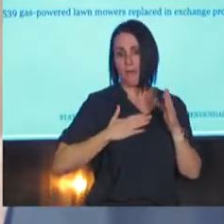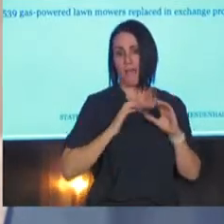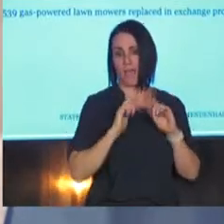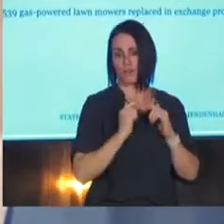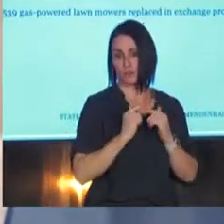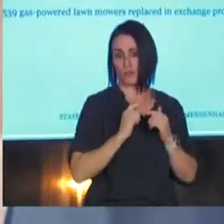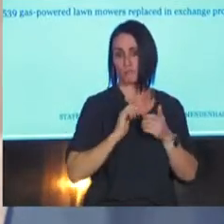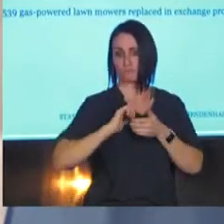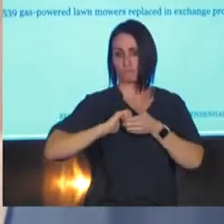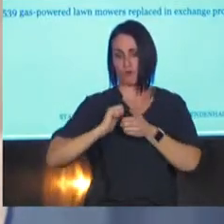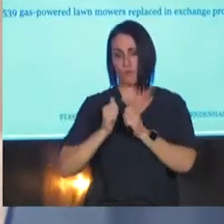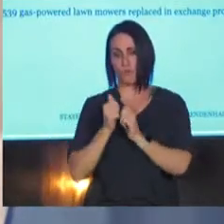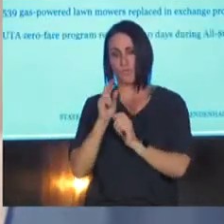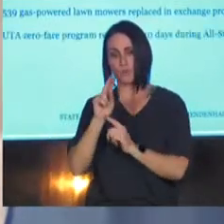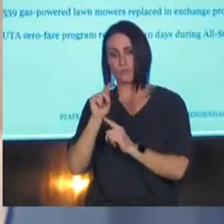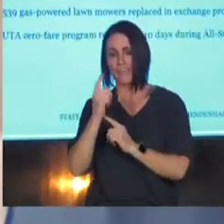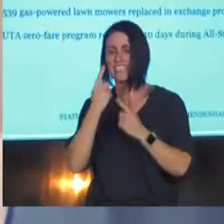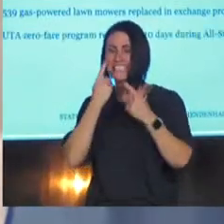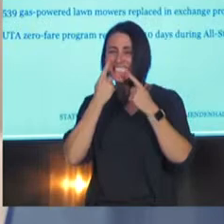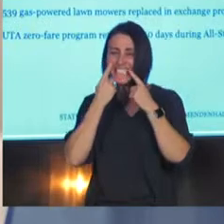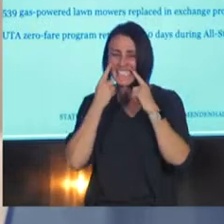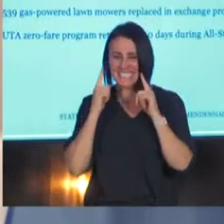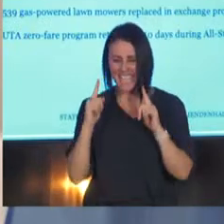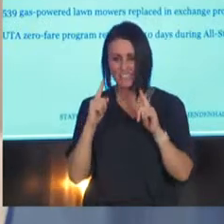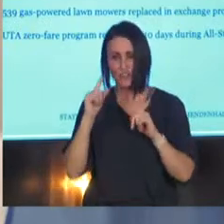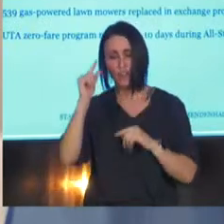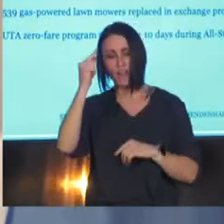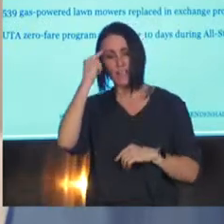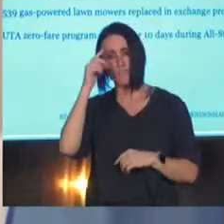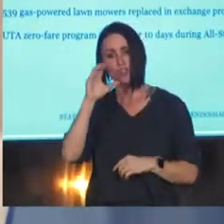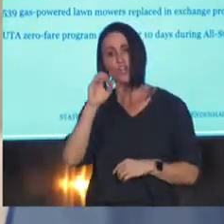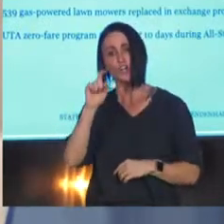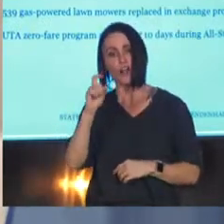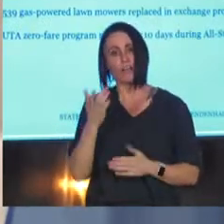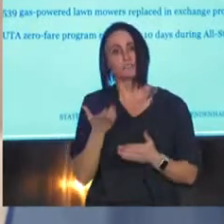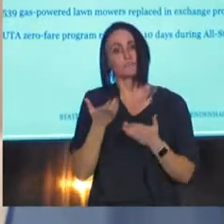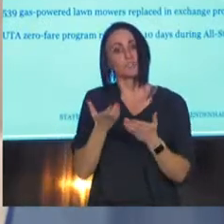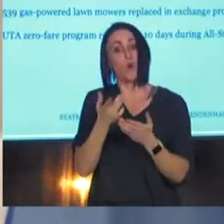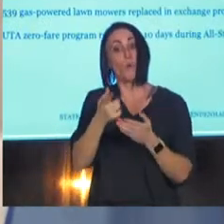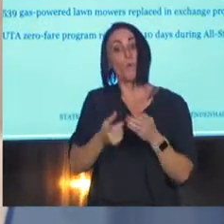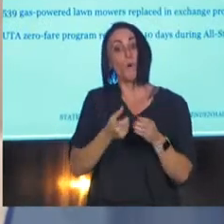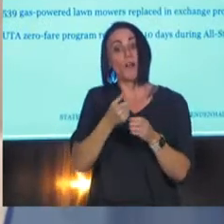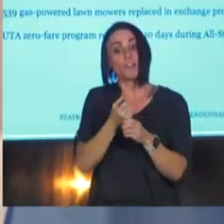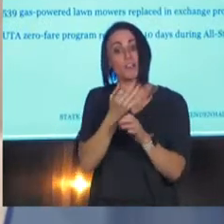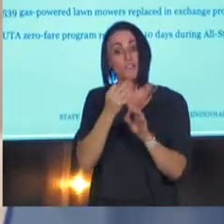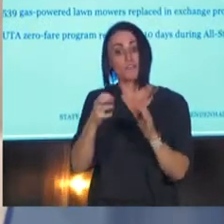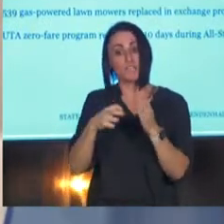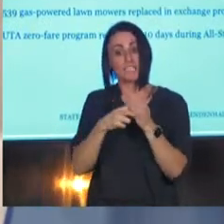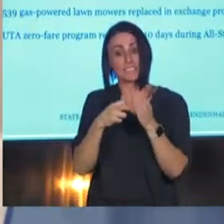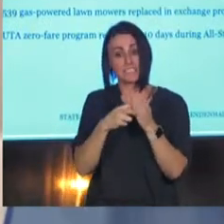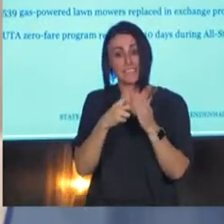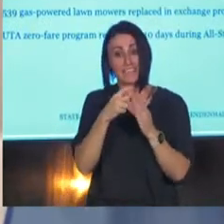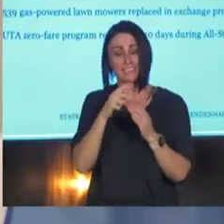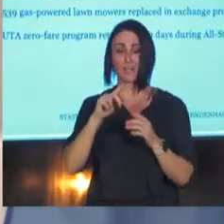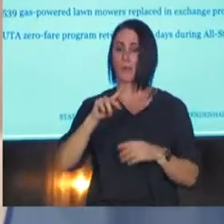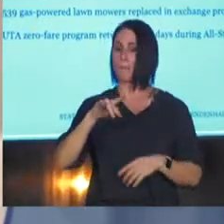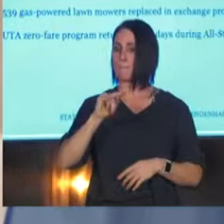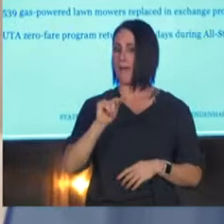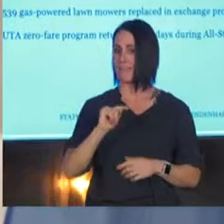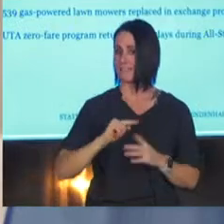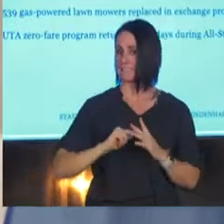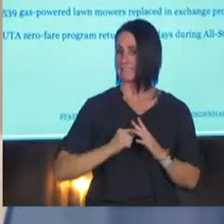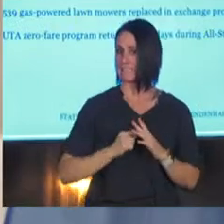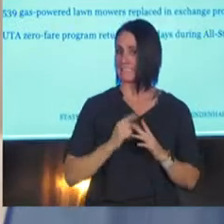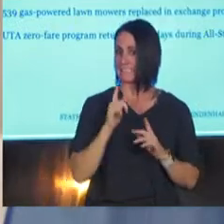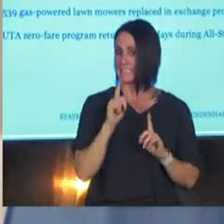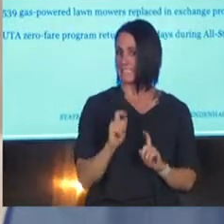with UTA last year was so successful that Governor Cox has proposed a year-long pilot program. That's a huge development for